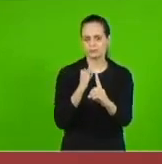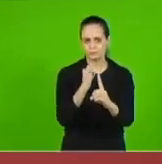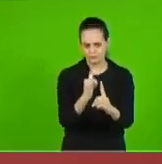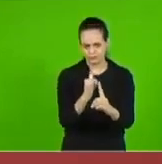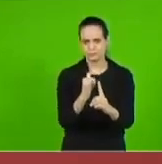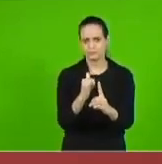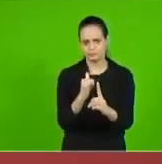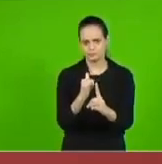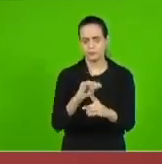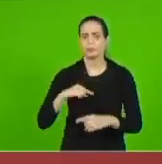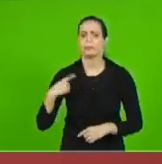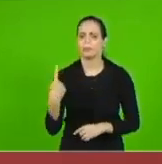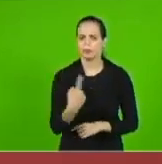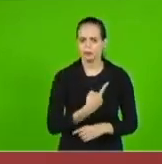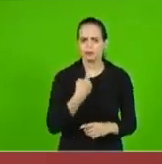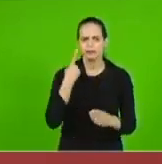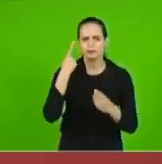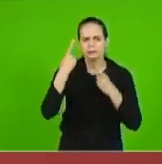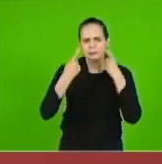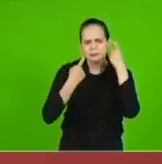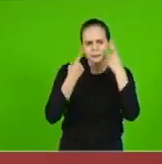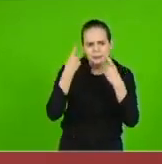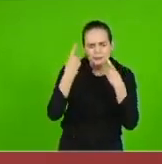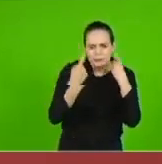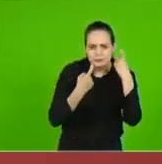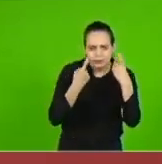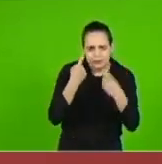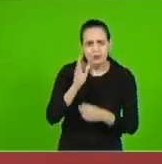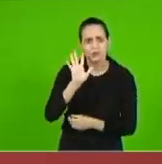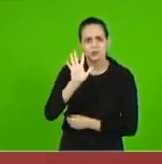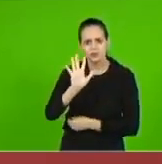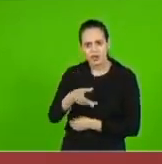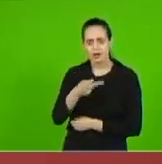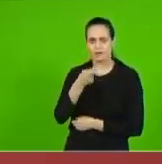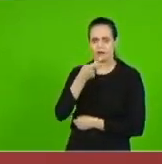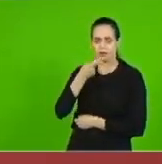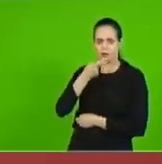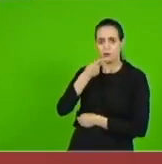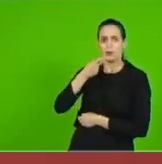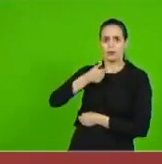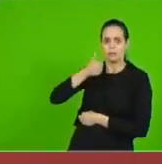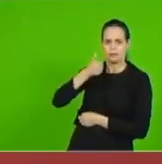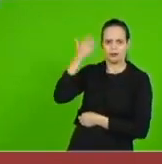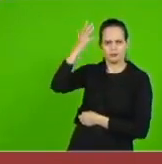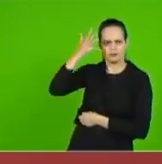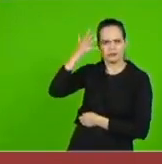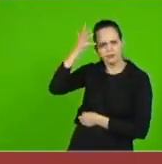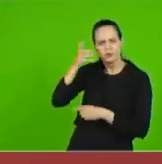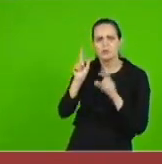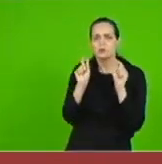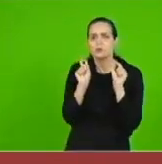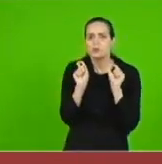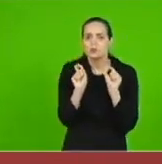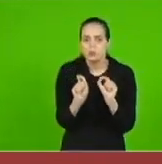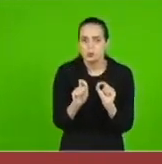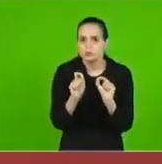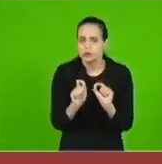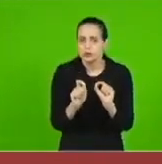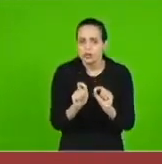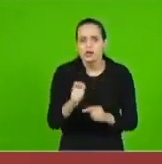prophesied. Our concern, as was said in the first message, is that the